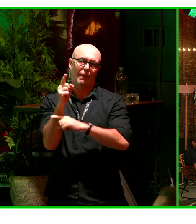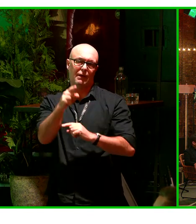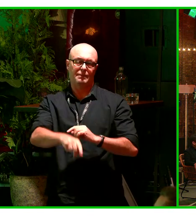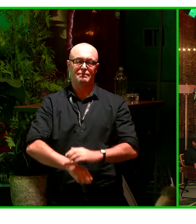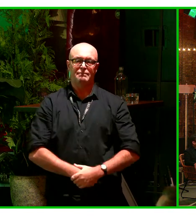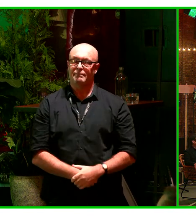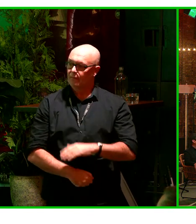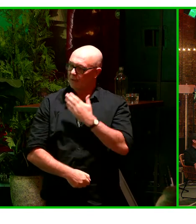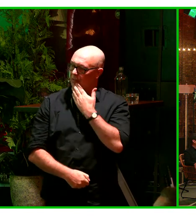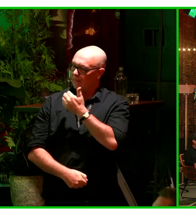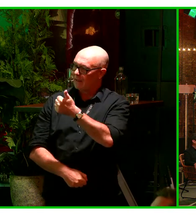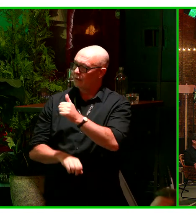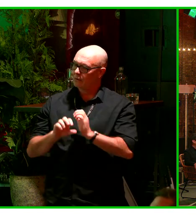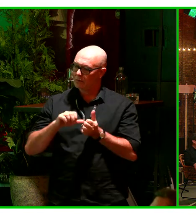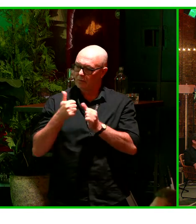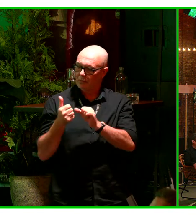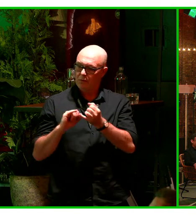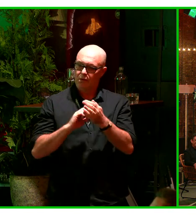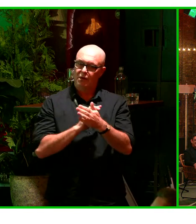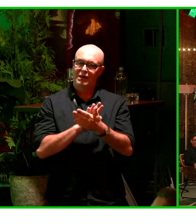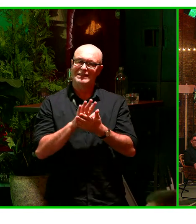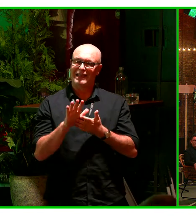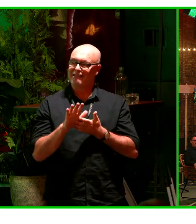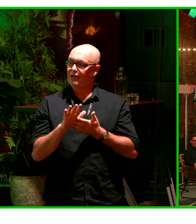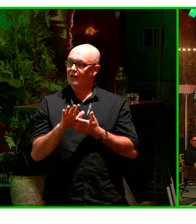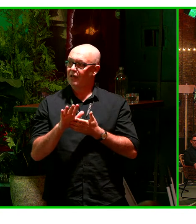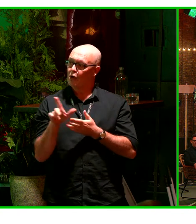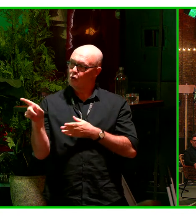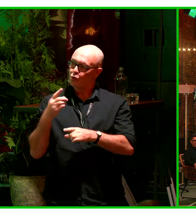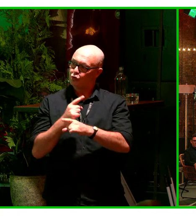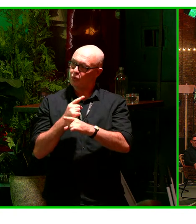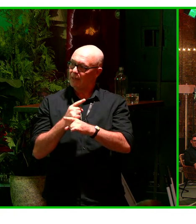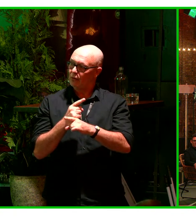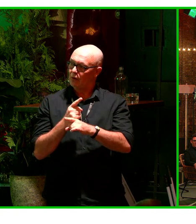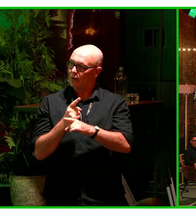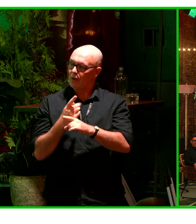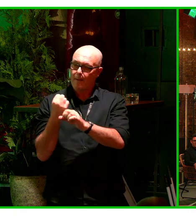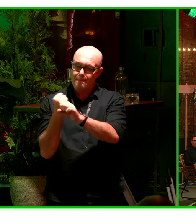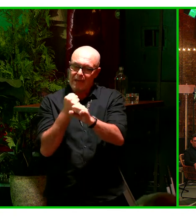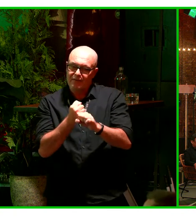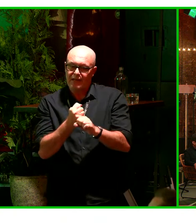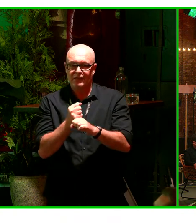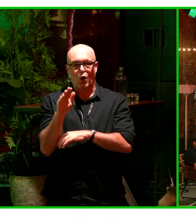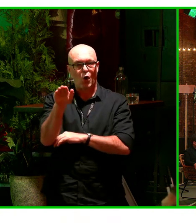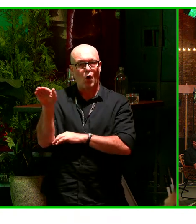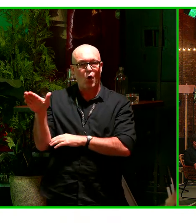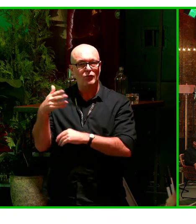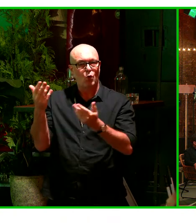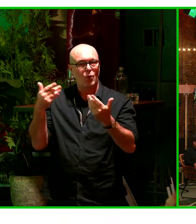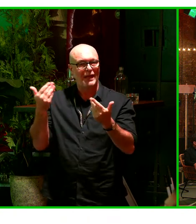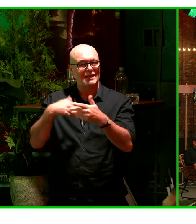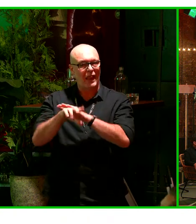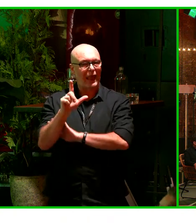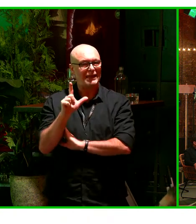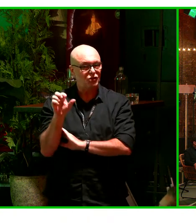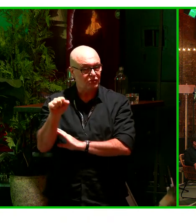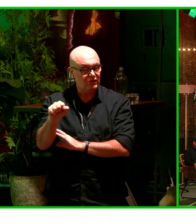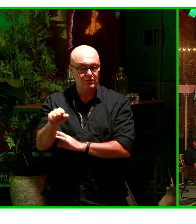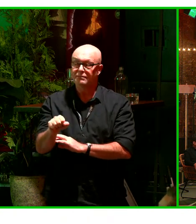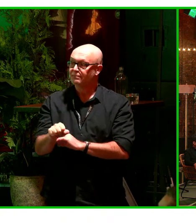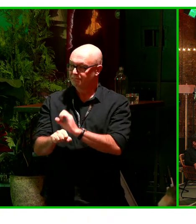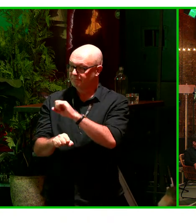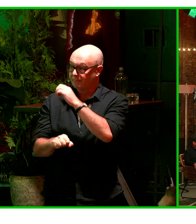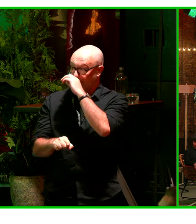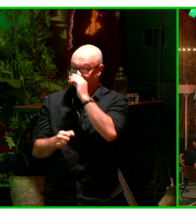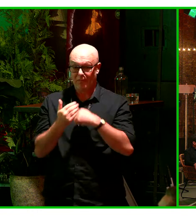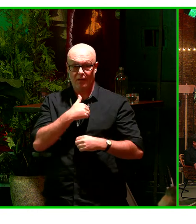Steve. Over to you, Sarah. You're going to tell us about manufacturing nuclear and onshore wind in Lancashire, I think. Thank you, Helen.